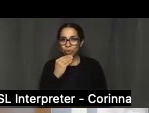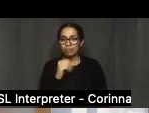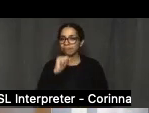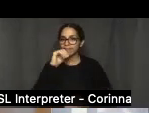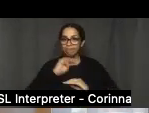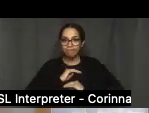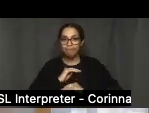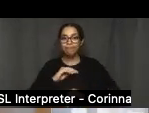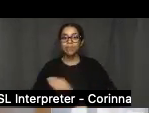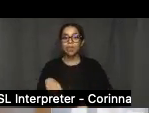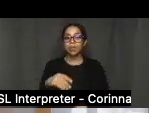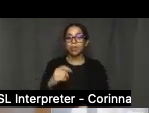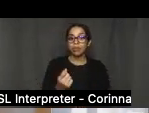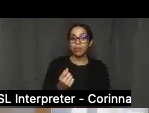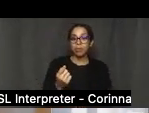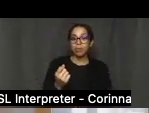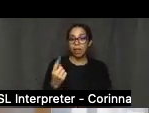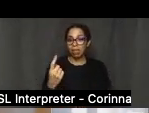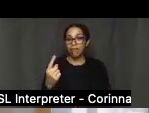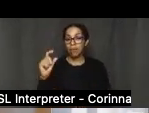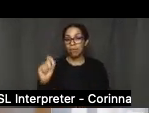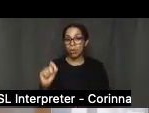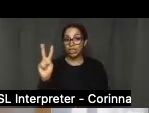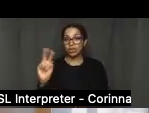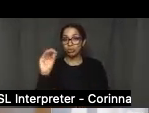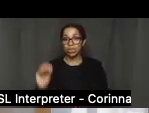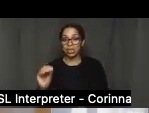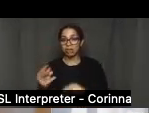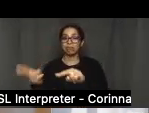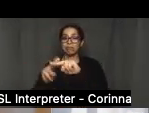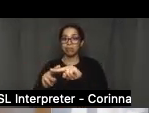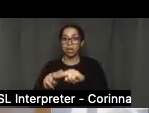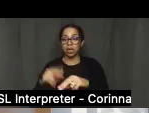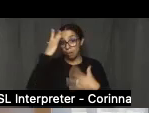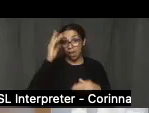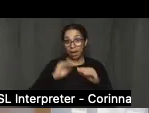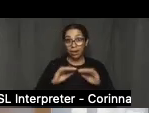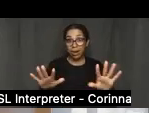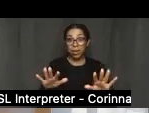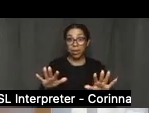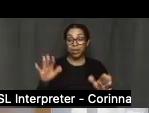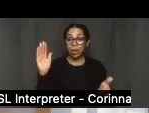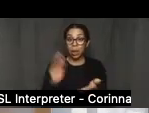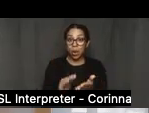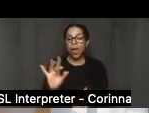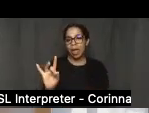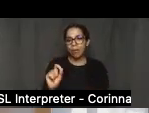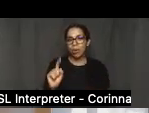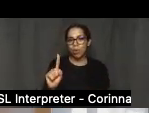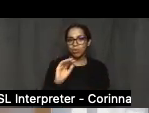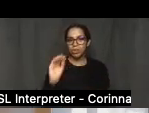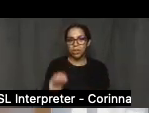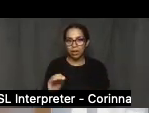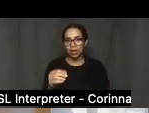That's a jump from our pandemic low of 8.1. And then we've jumped over our pre-pandemic rate